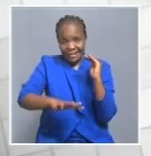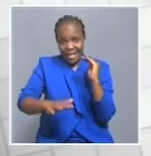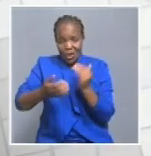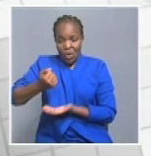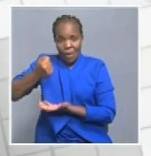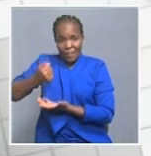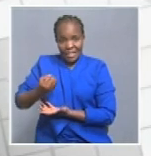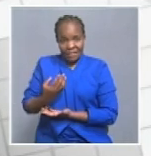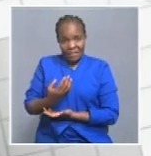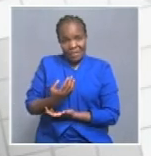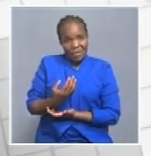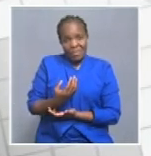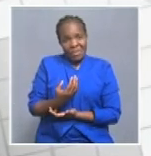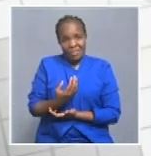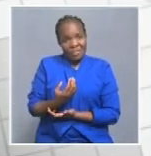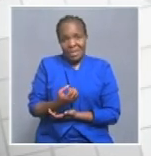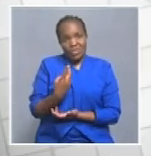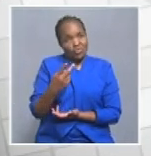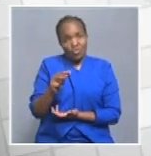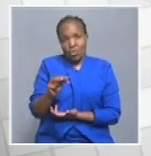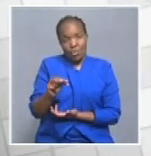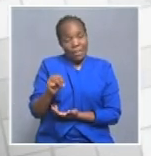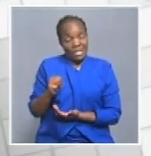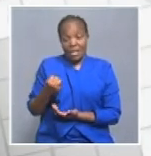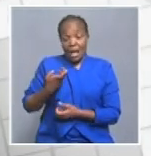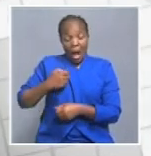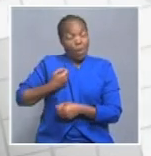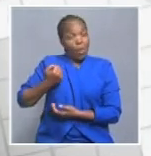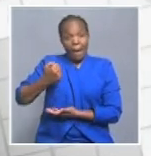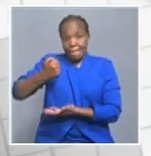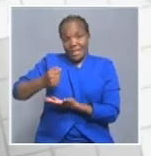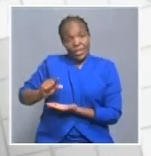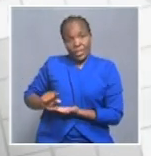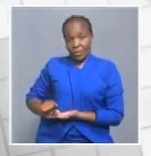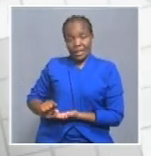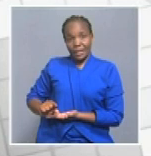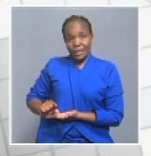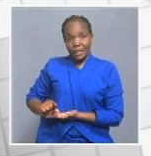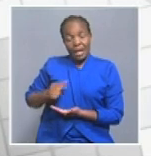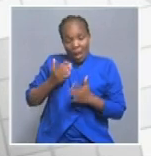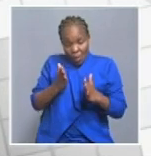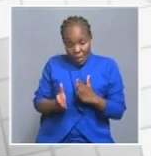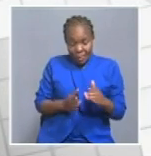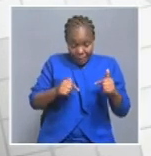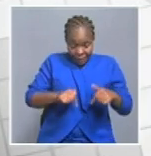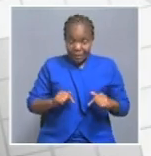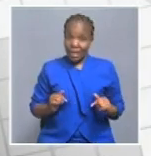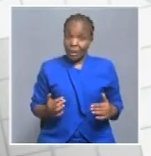close to $3 million, which we didn't have already in the budget. Our plan is to see if we can either